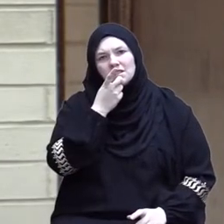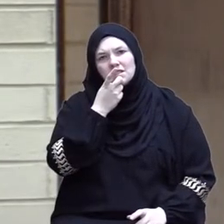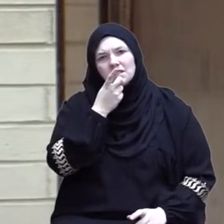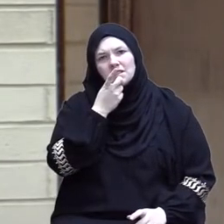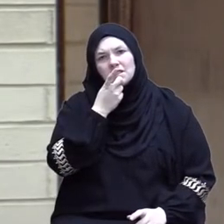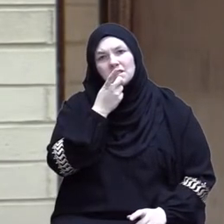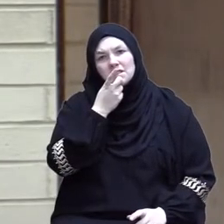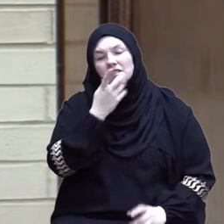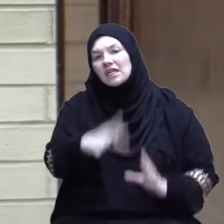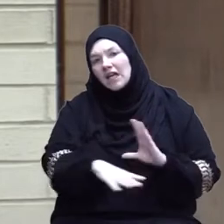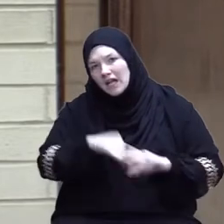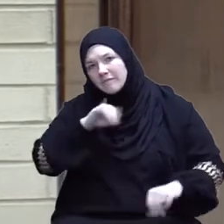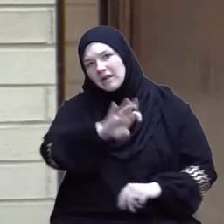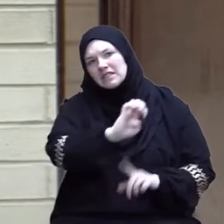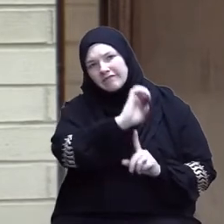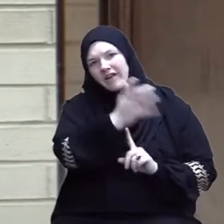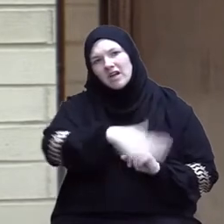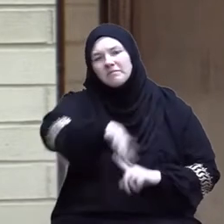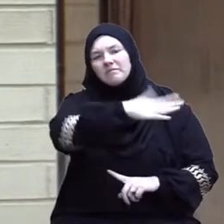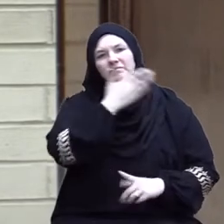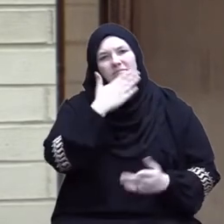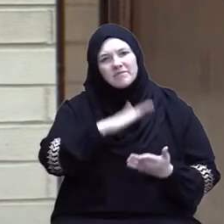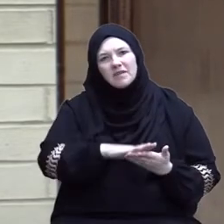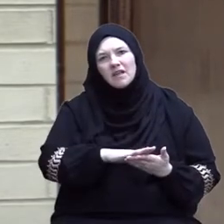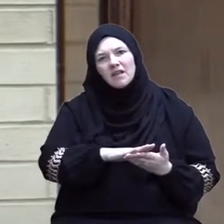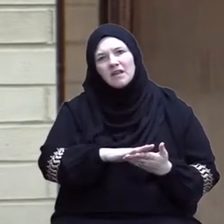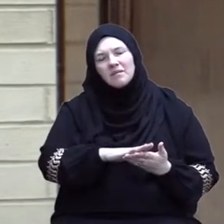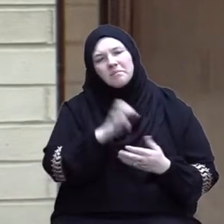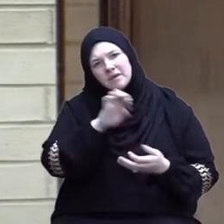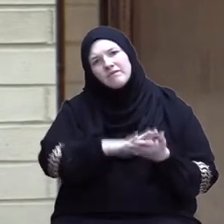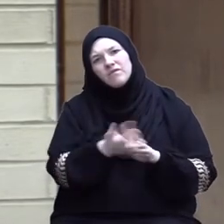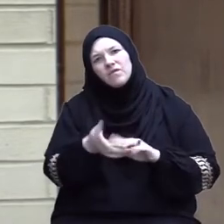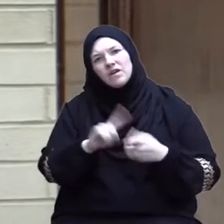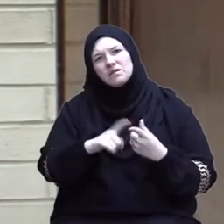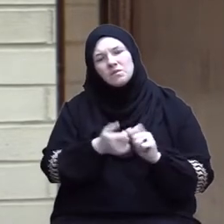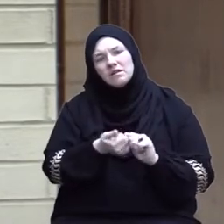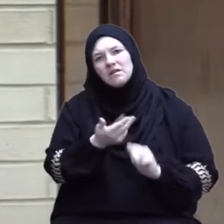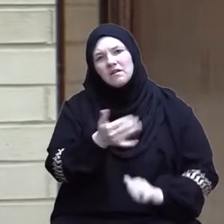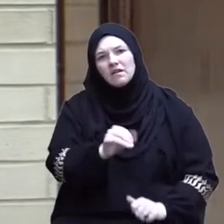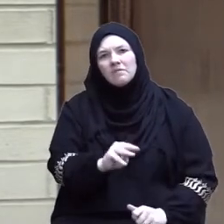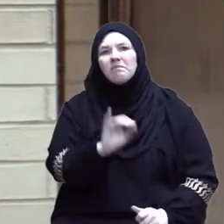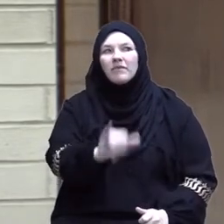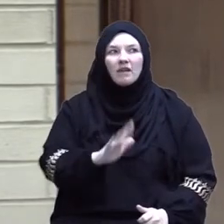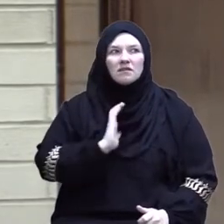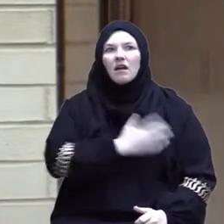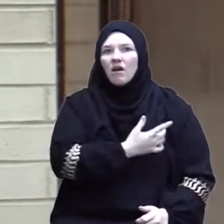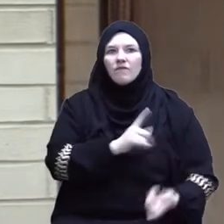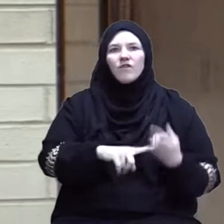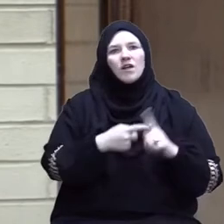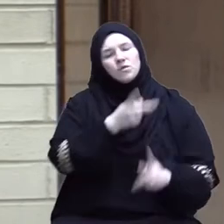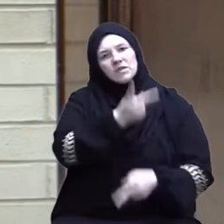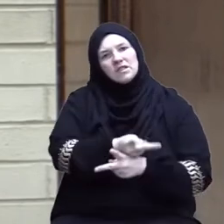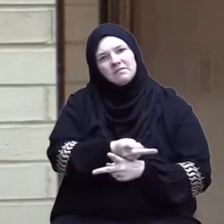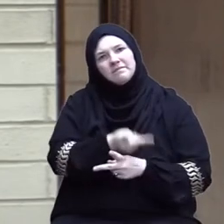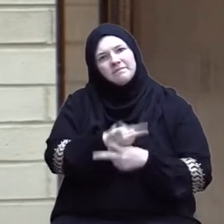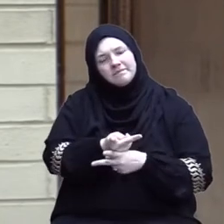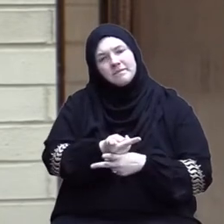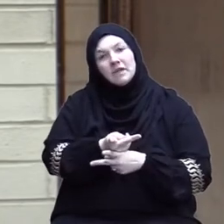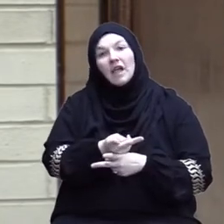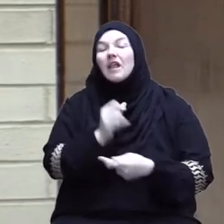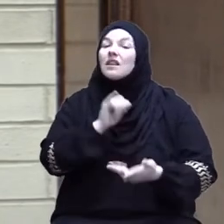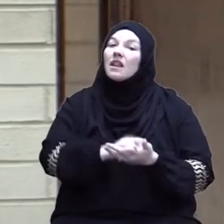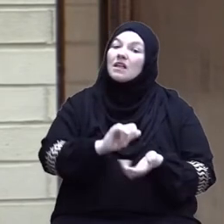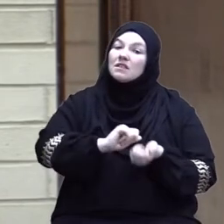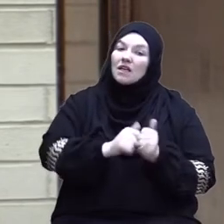Get him out of his environment. Befriend him. Because those people are ours to keep. This is